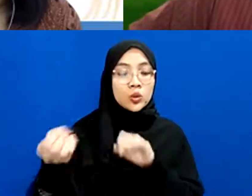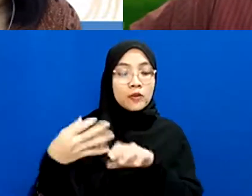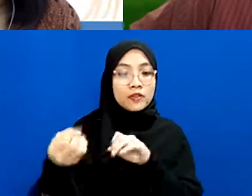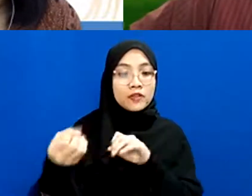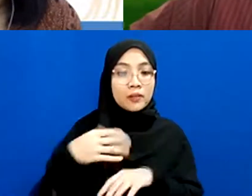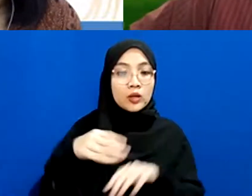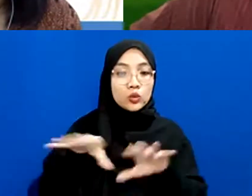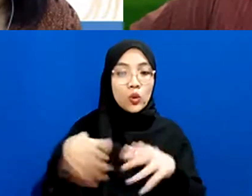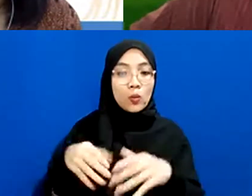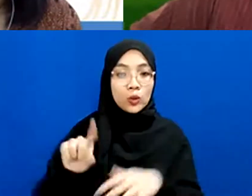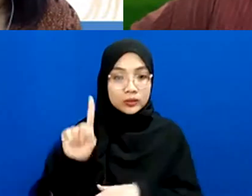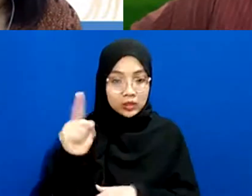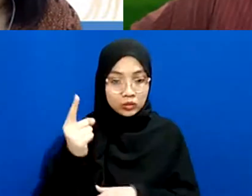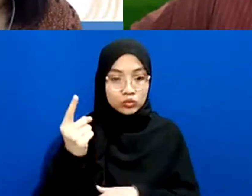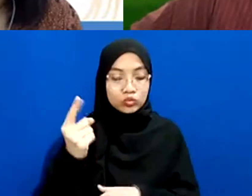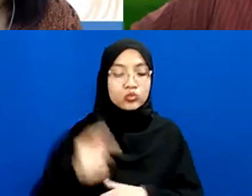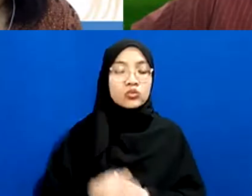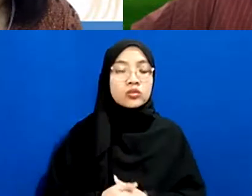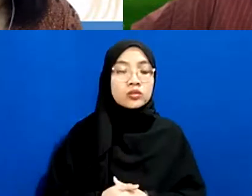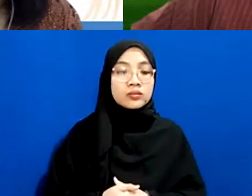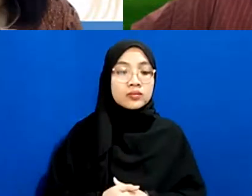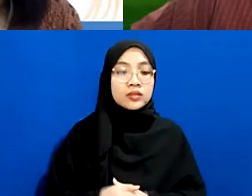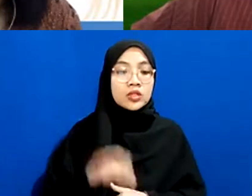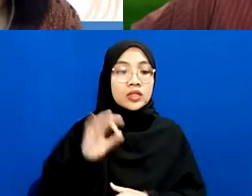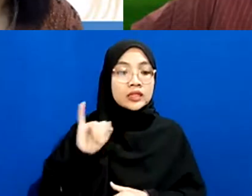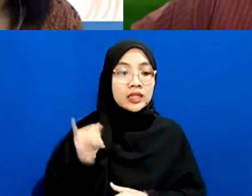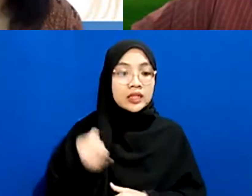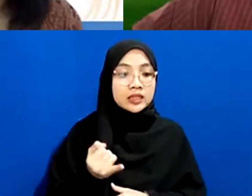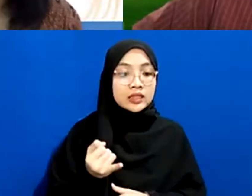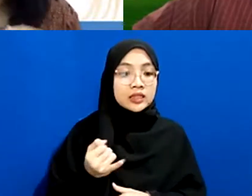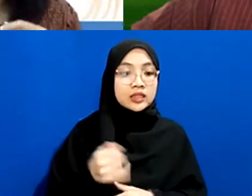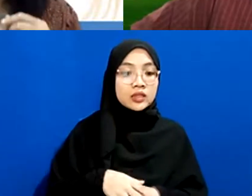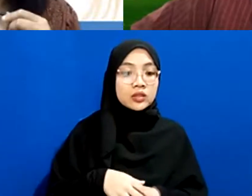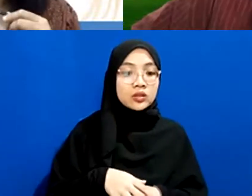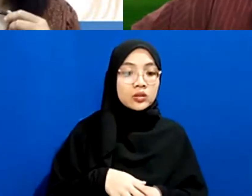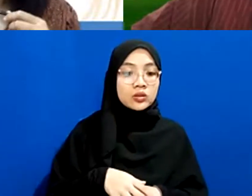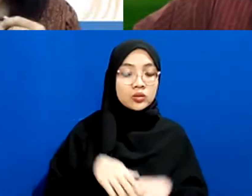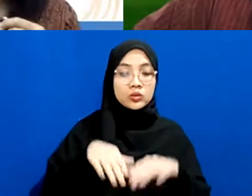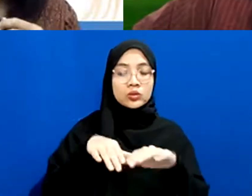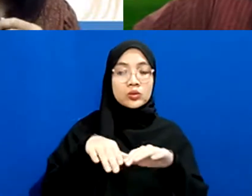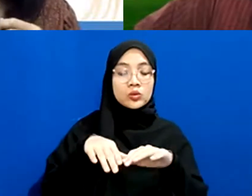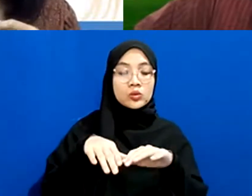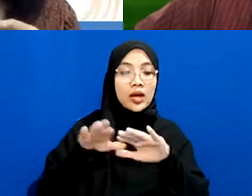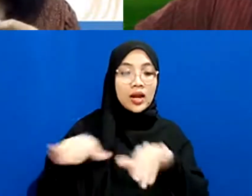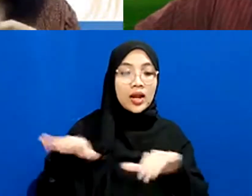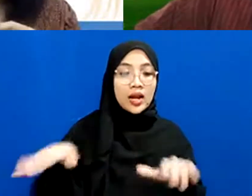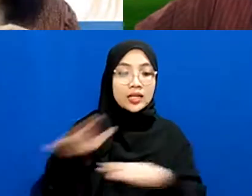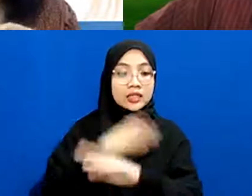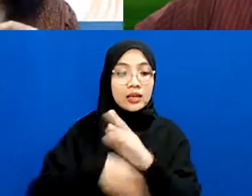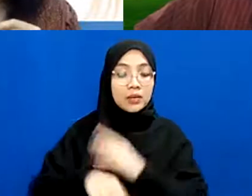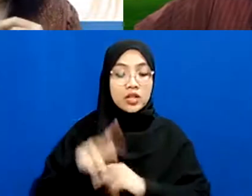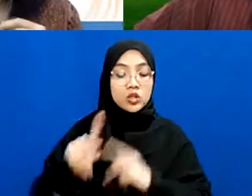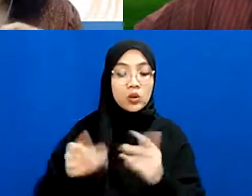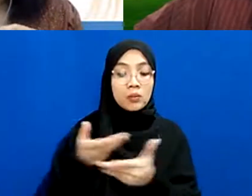wondering if they could involve children with disability themselves in this study, right?